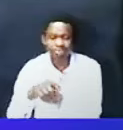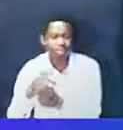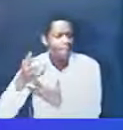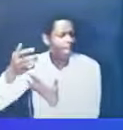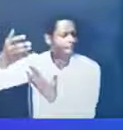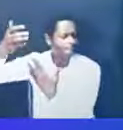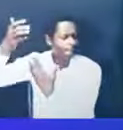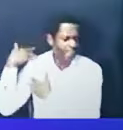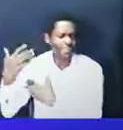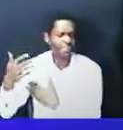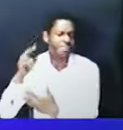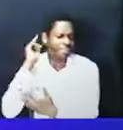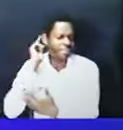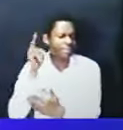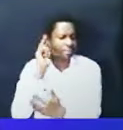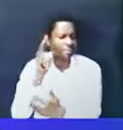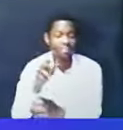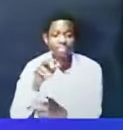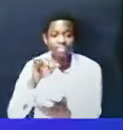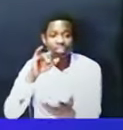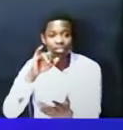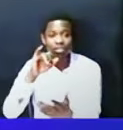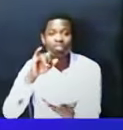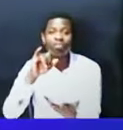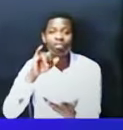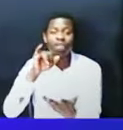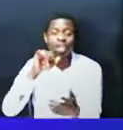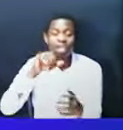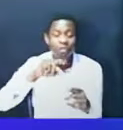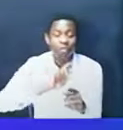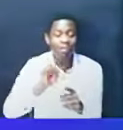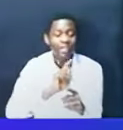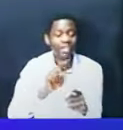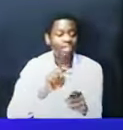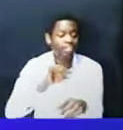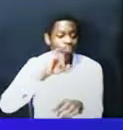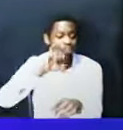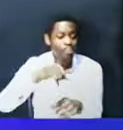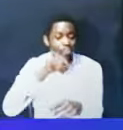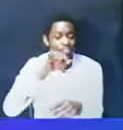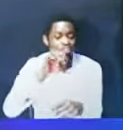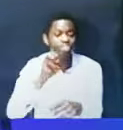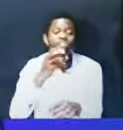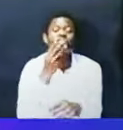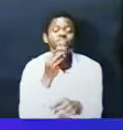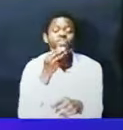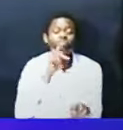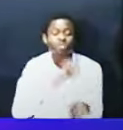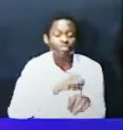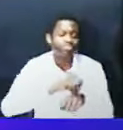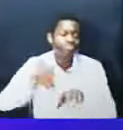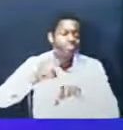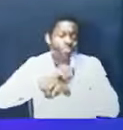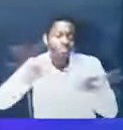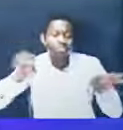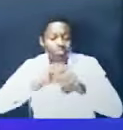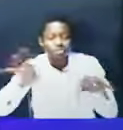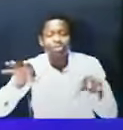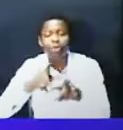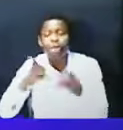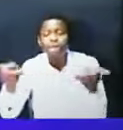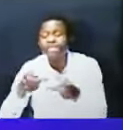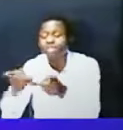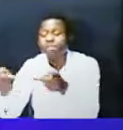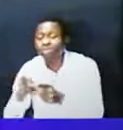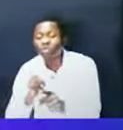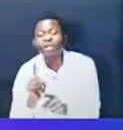we know a chere pife baby ana yuda for no apete akwa kodu e wi ase afa na nyina. So those Jews who have been scattered even